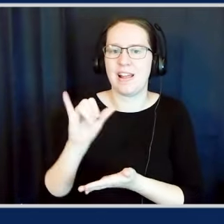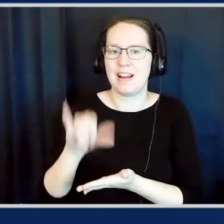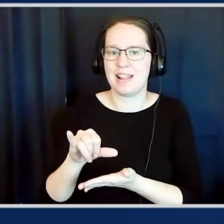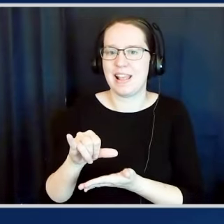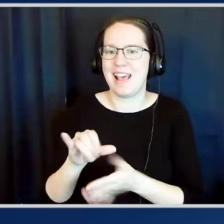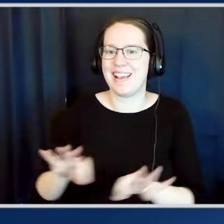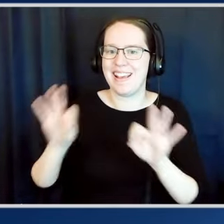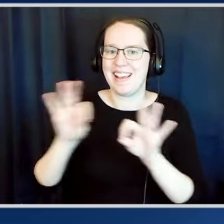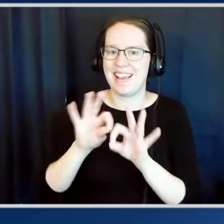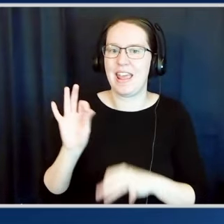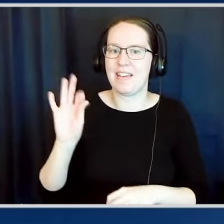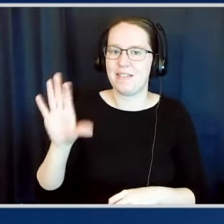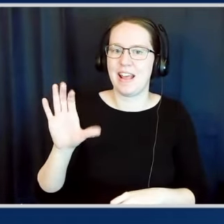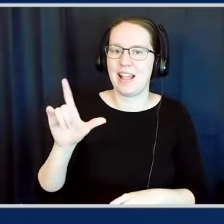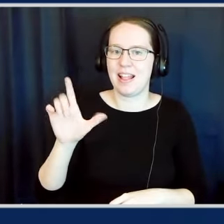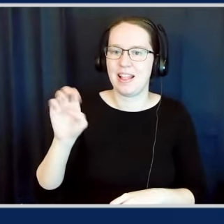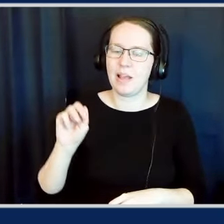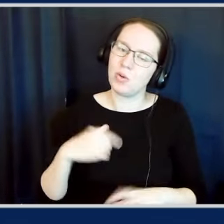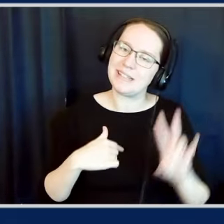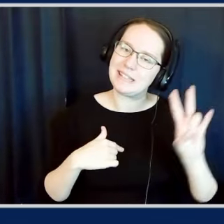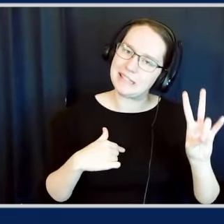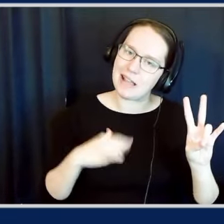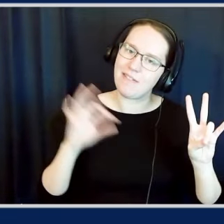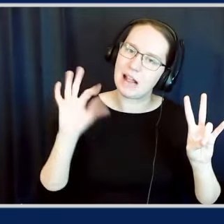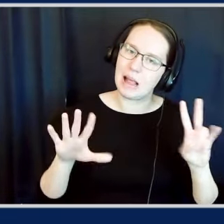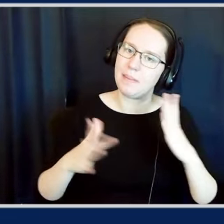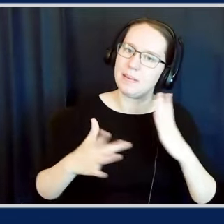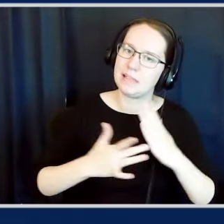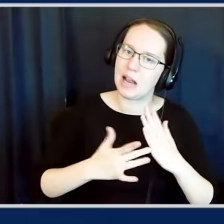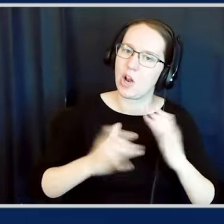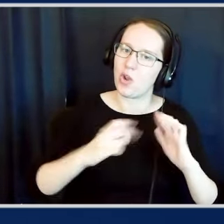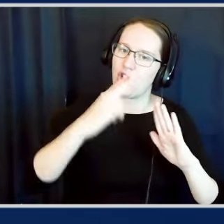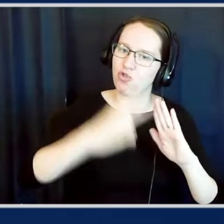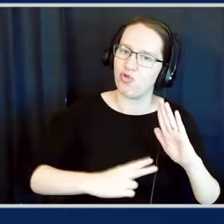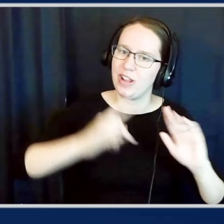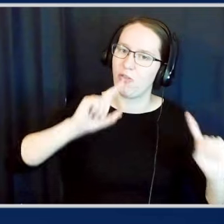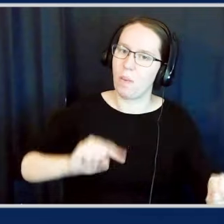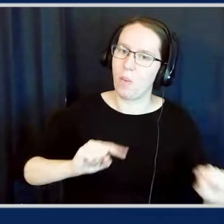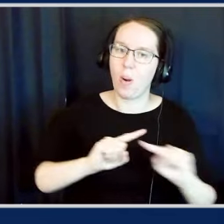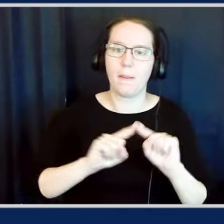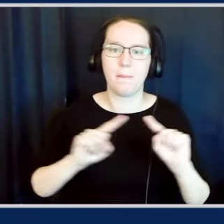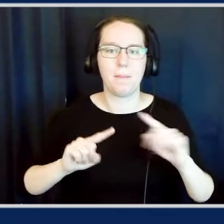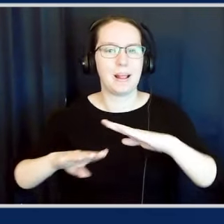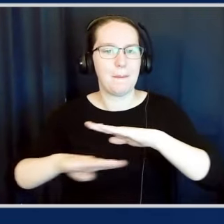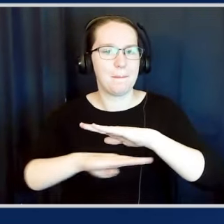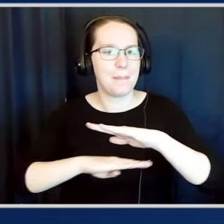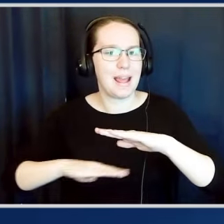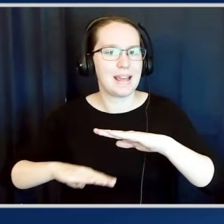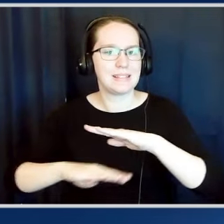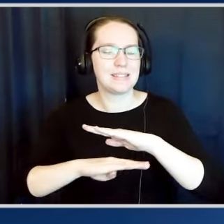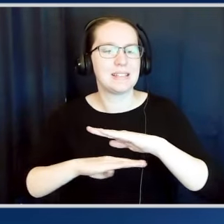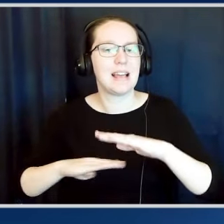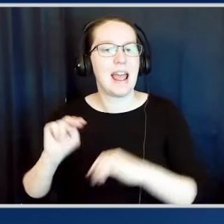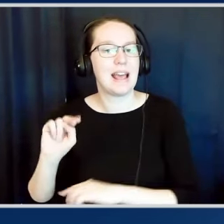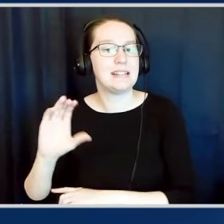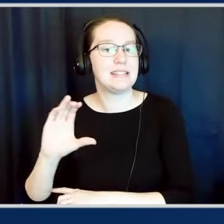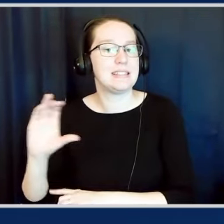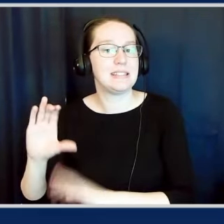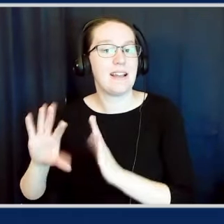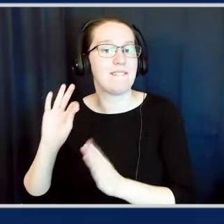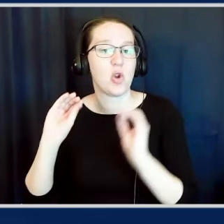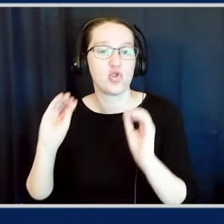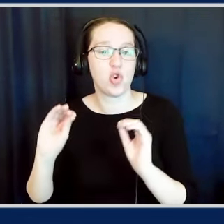Right now, technically, 7 claims, and it's a little bit technical. You can go and read the report itself. But the basic outcome there is that the NCC didn't find any gaps